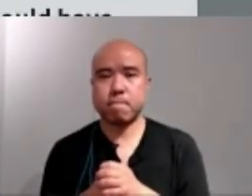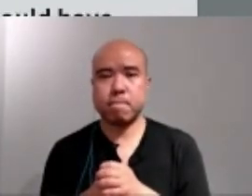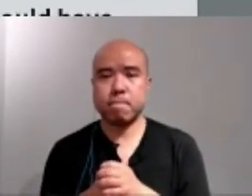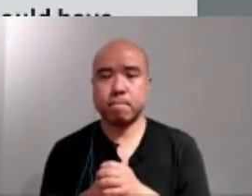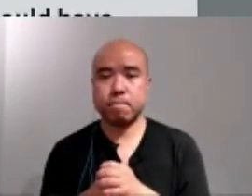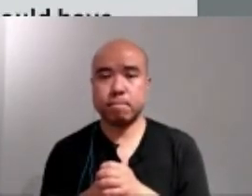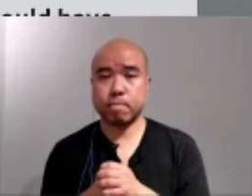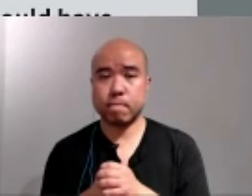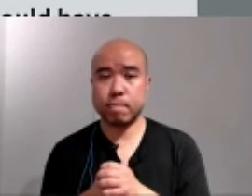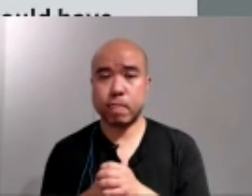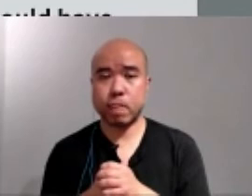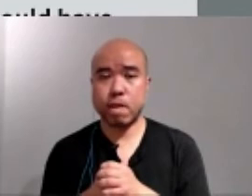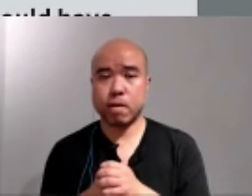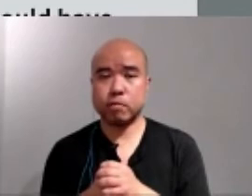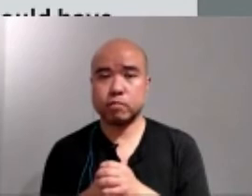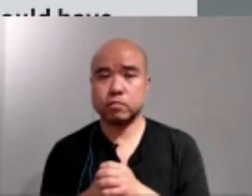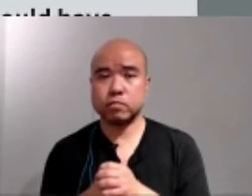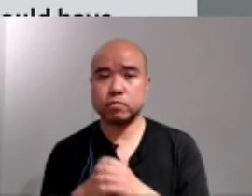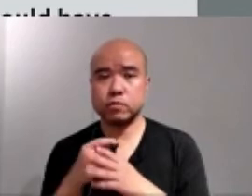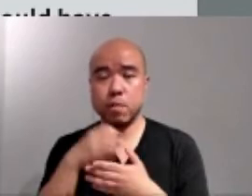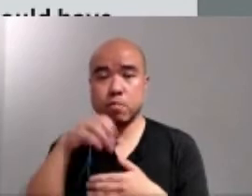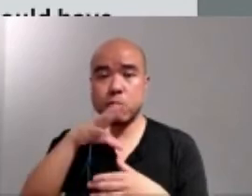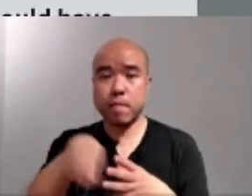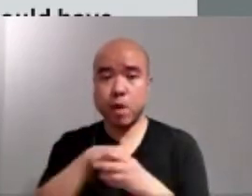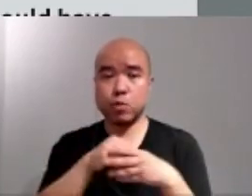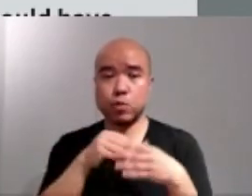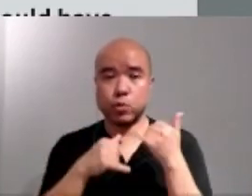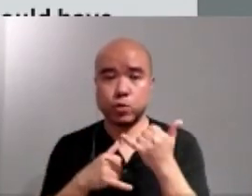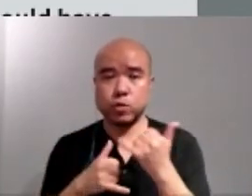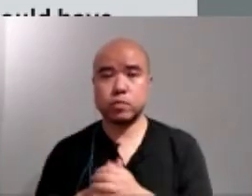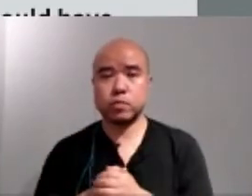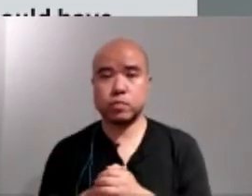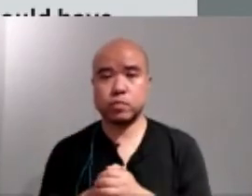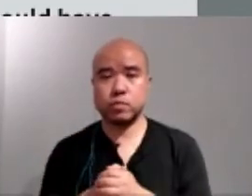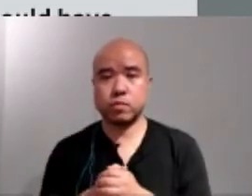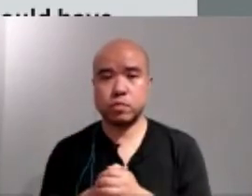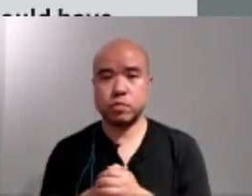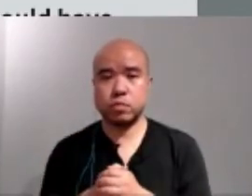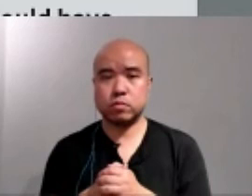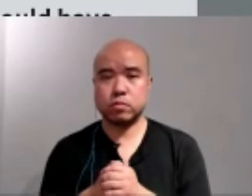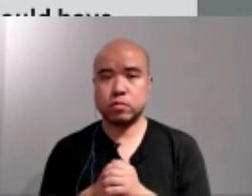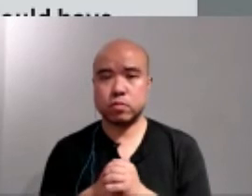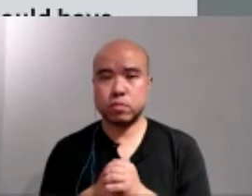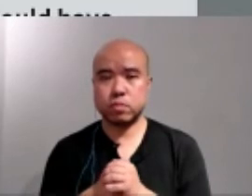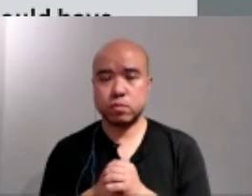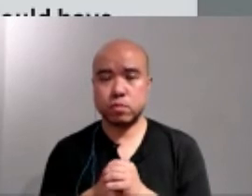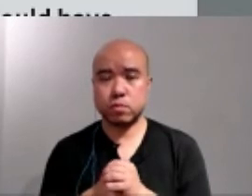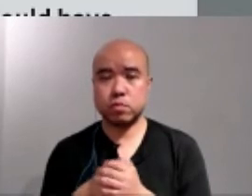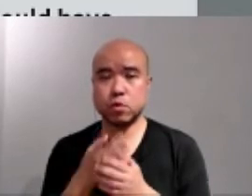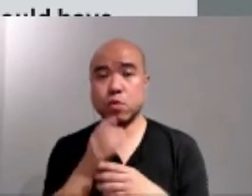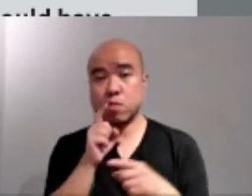I'm going to talk about six agenda. And then first of all, I'm going to talk about